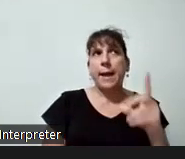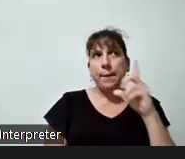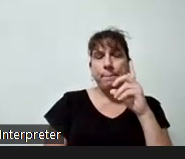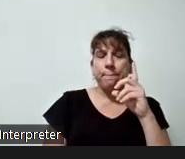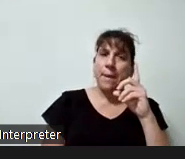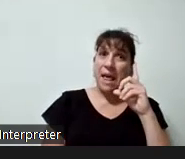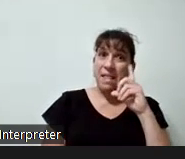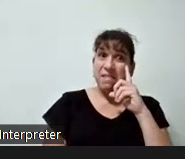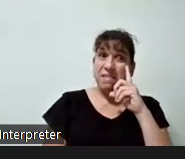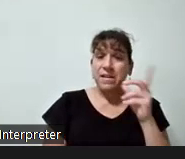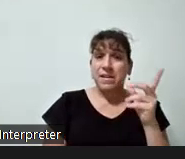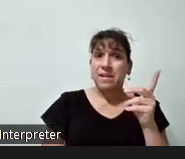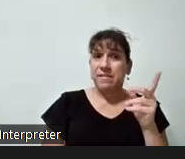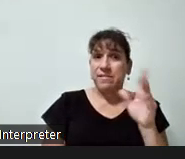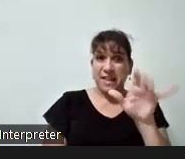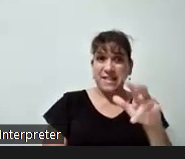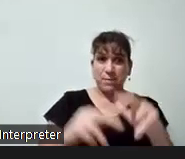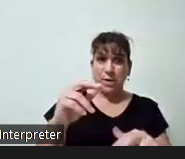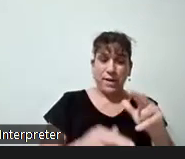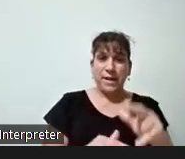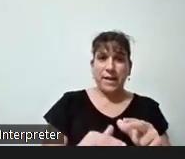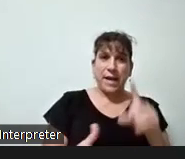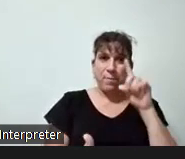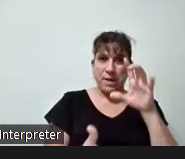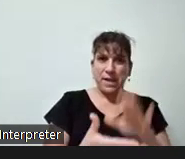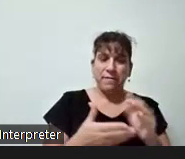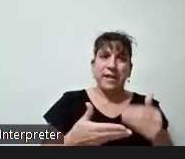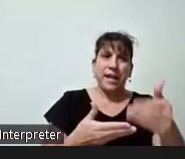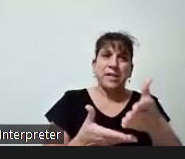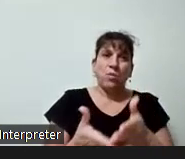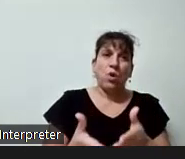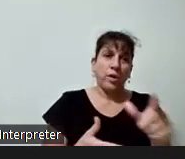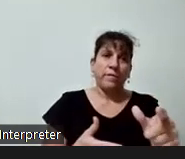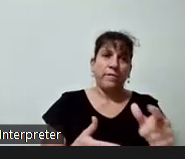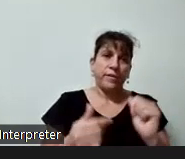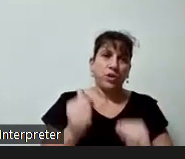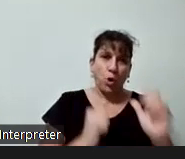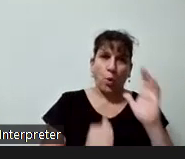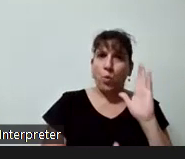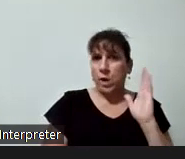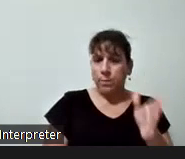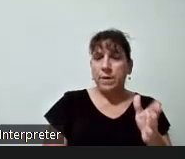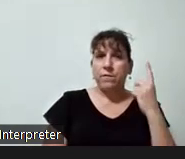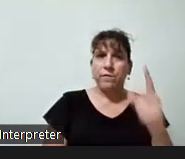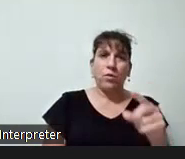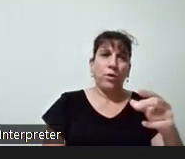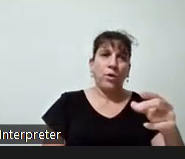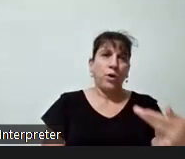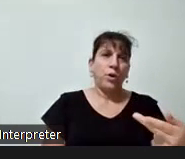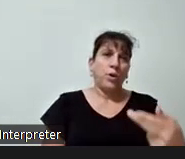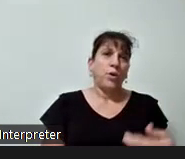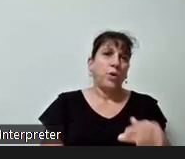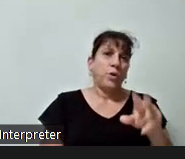is that's the building. I believe the next portion of this of the show will be for Hewitt.